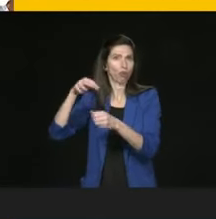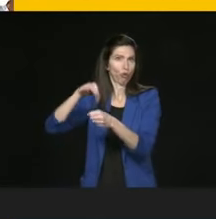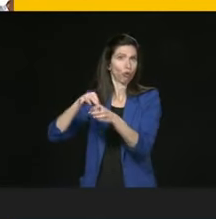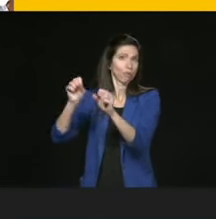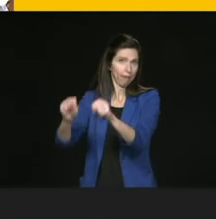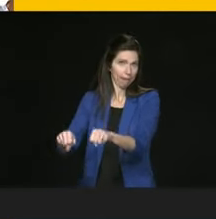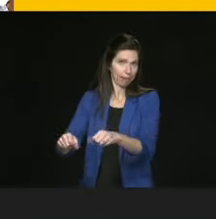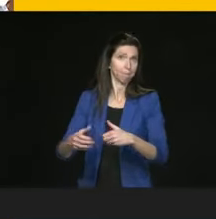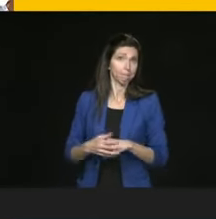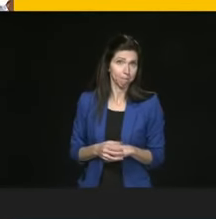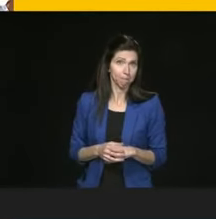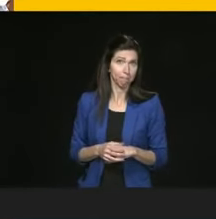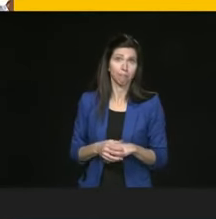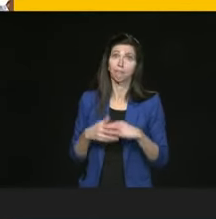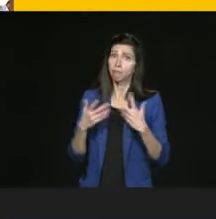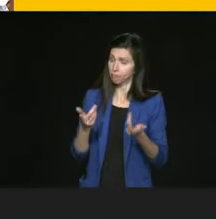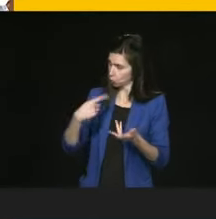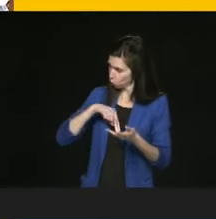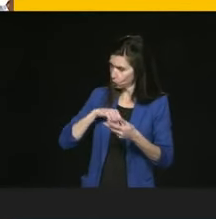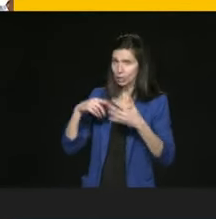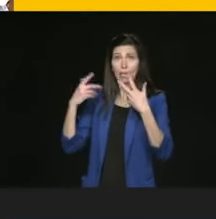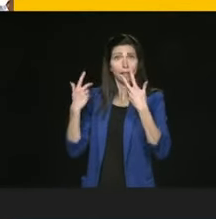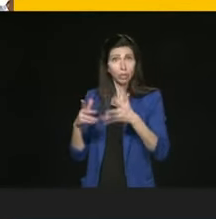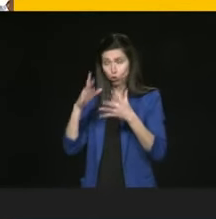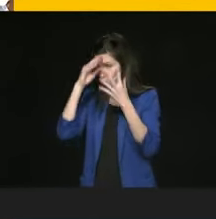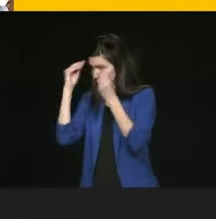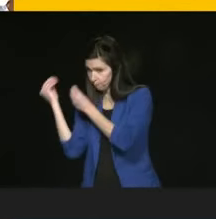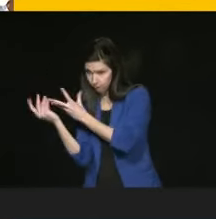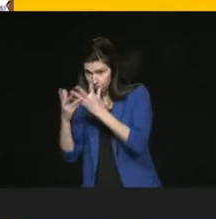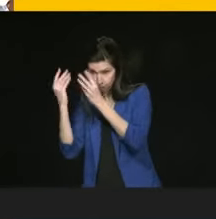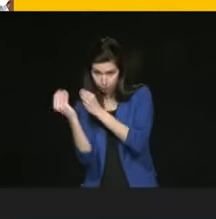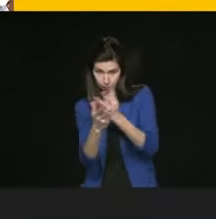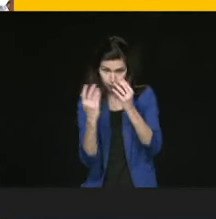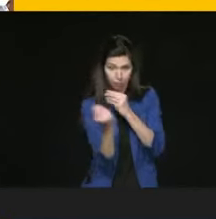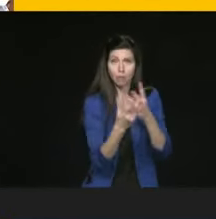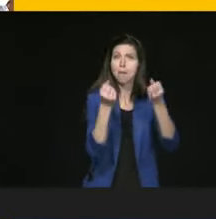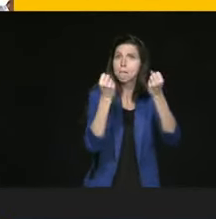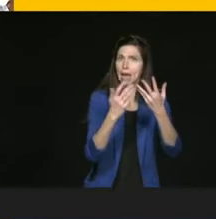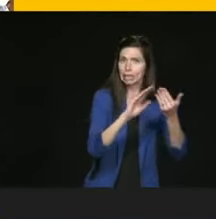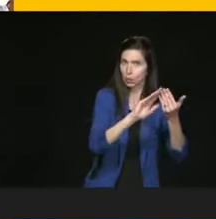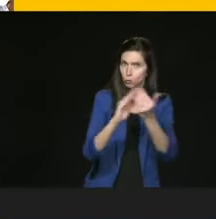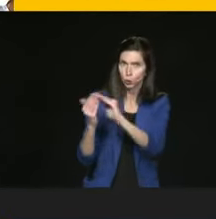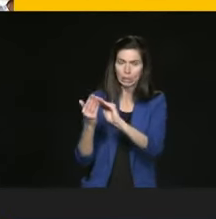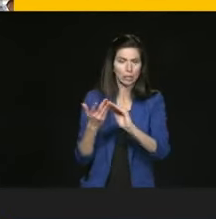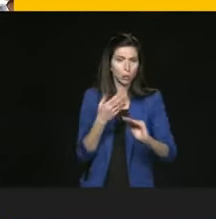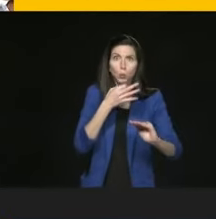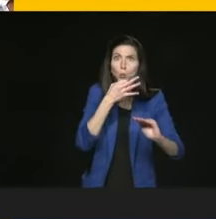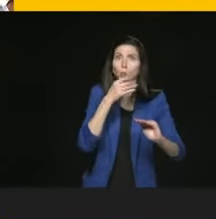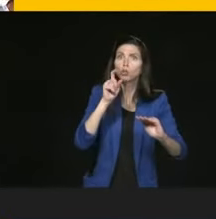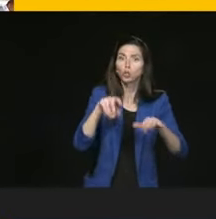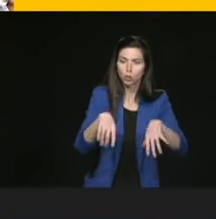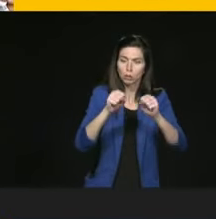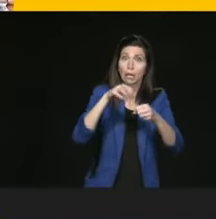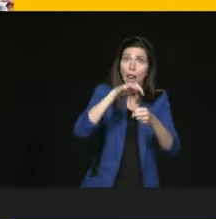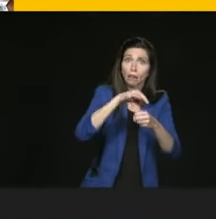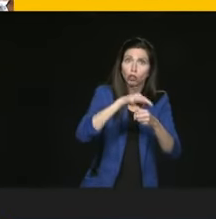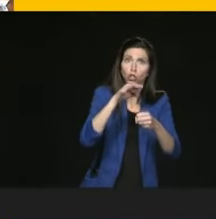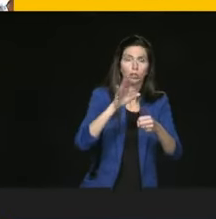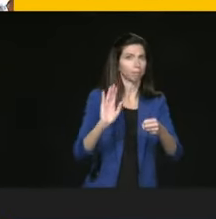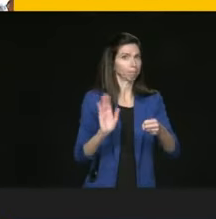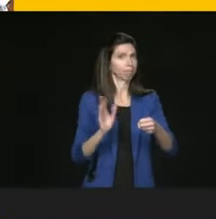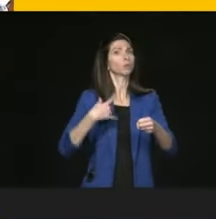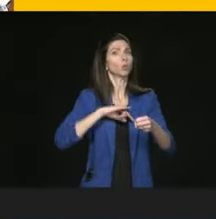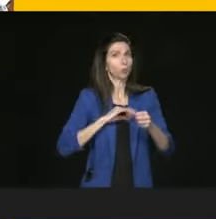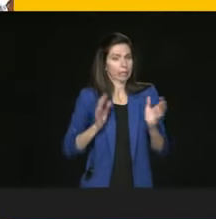communities who are currently or will soon be undergoing the election process, and I encourage communities to avail themselves of this